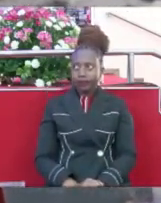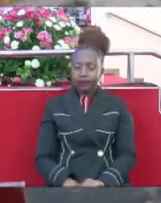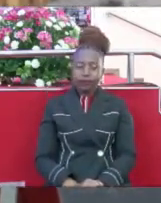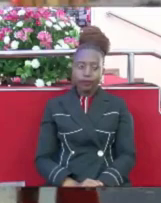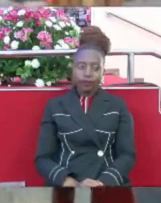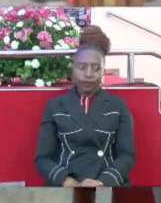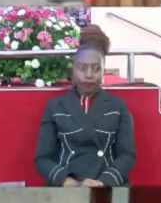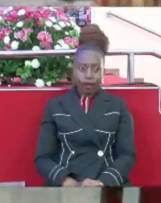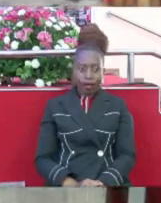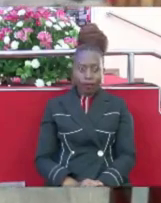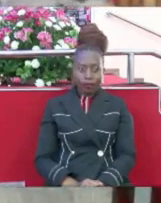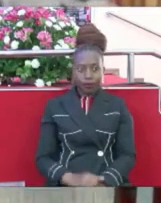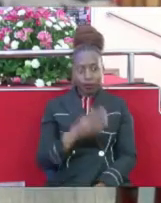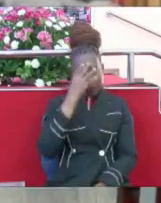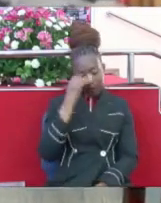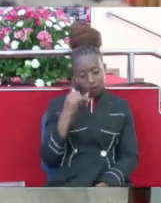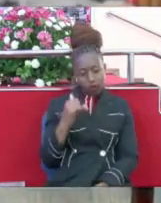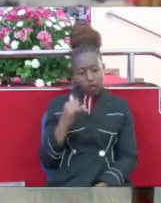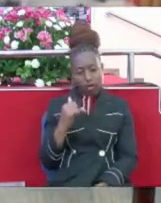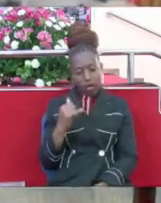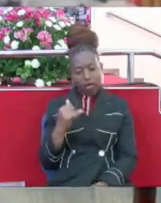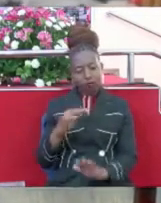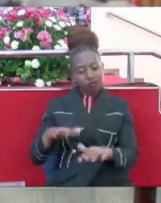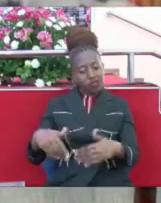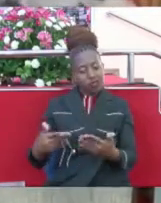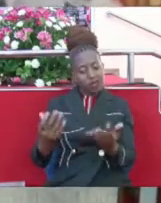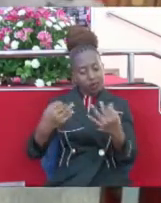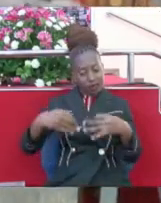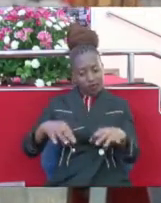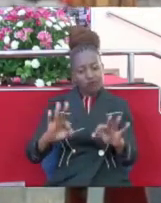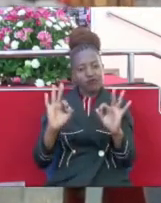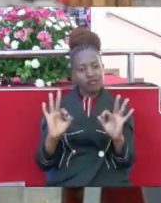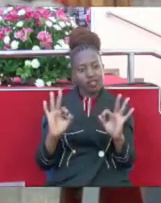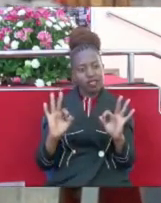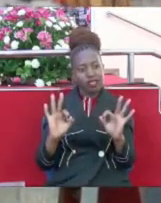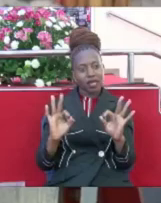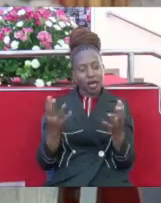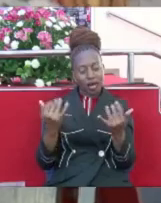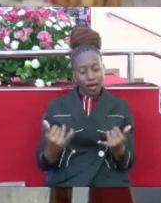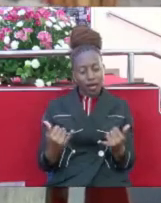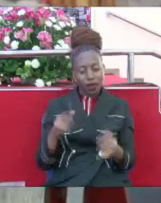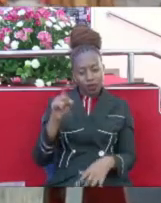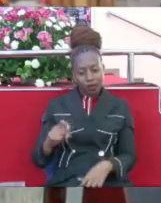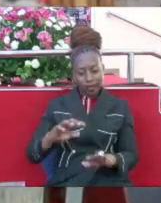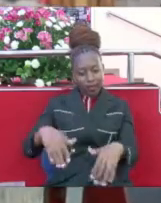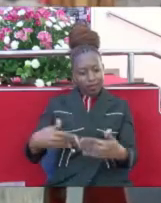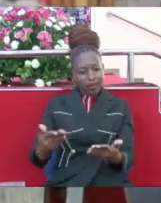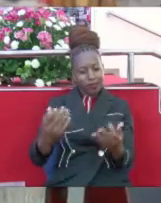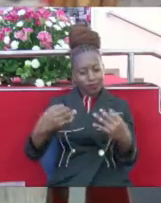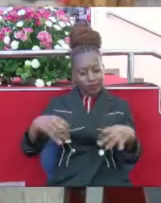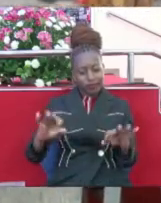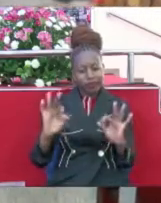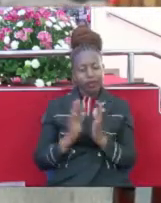because freely you have received and freely you give. Now that kind of job description